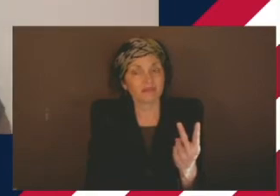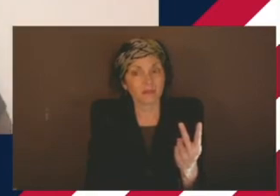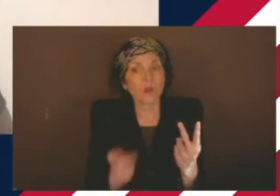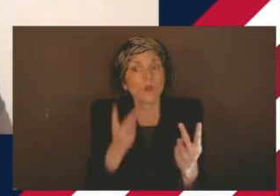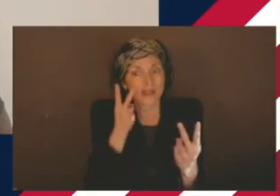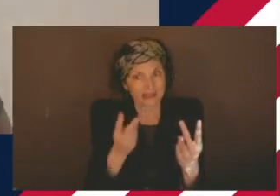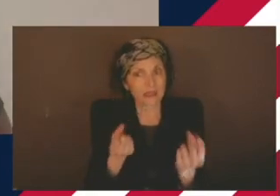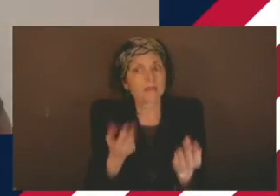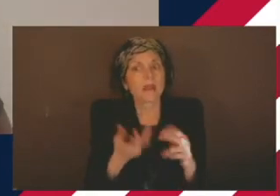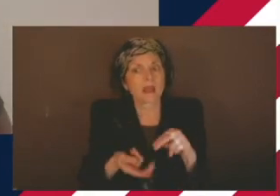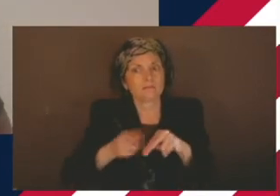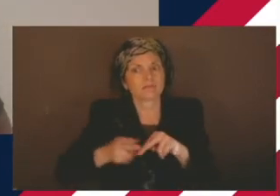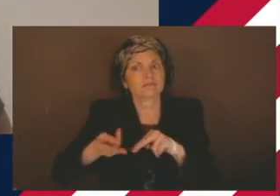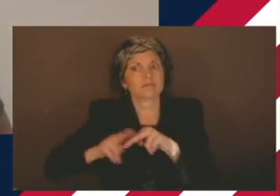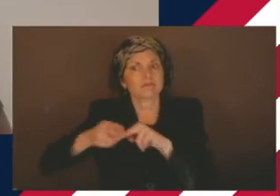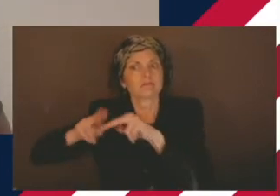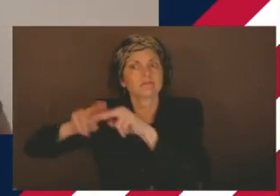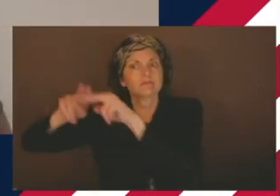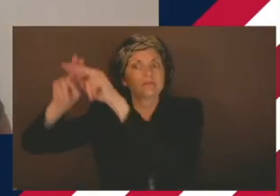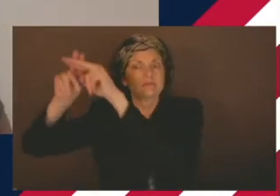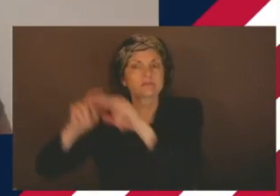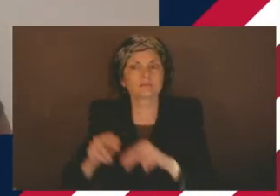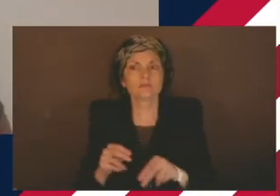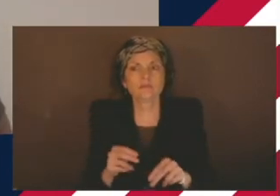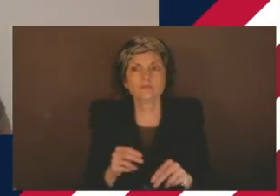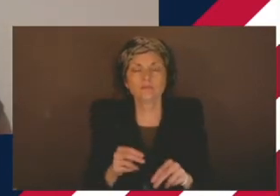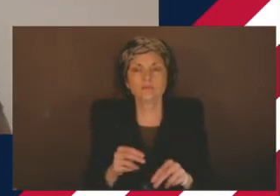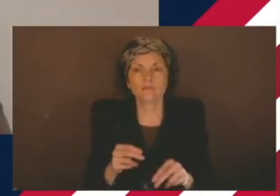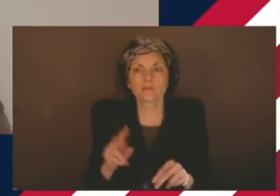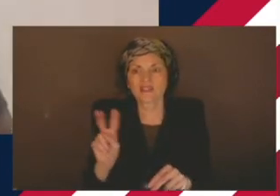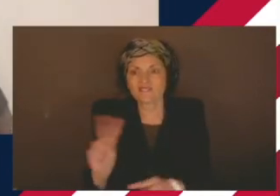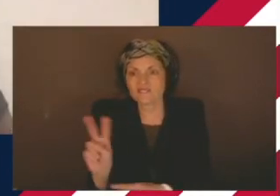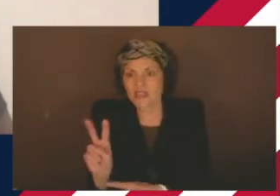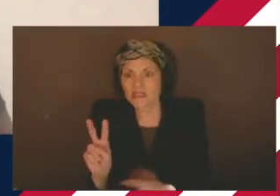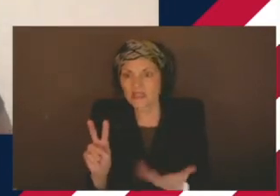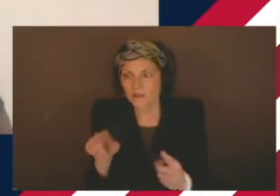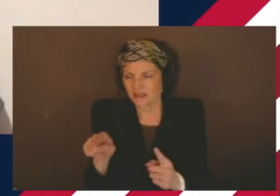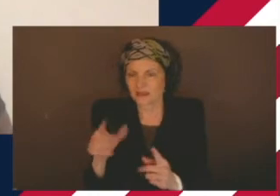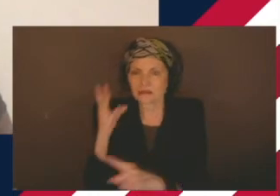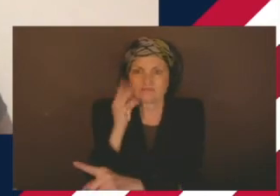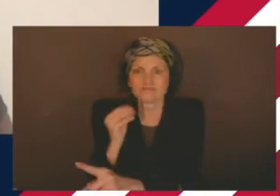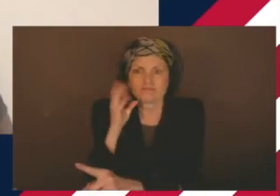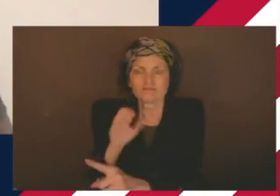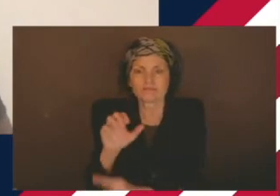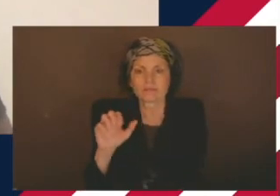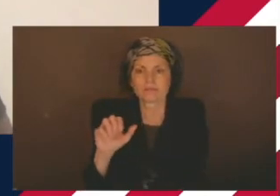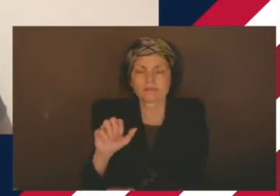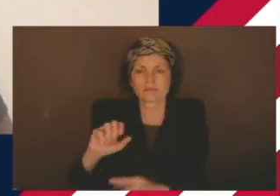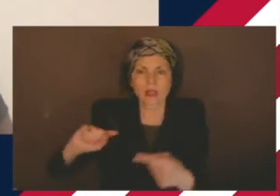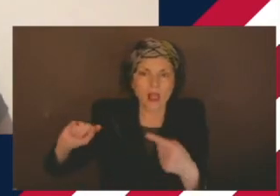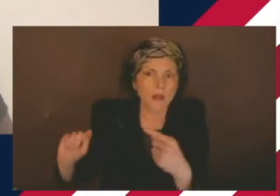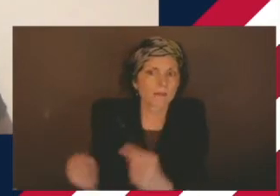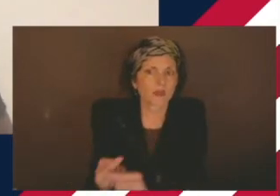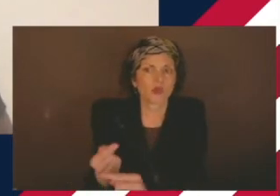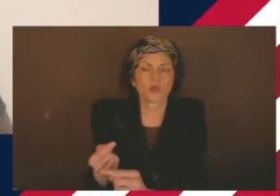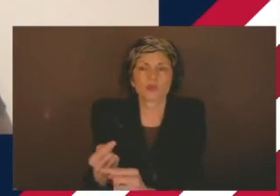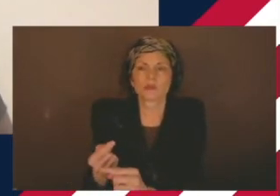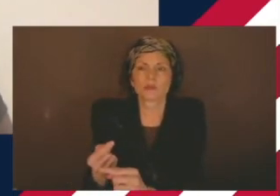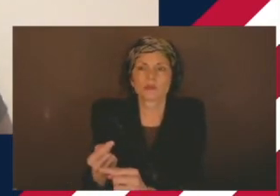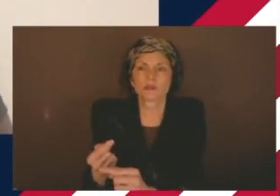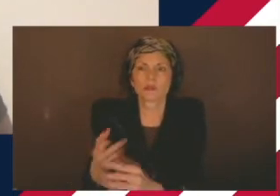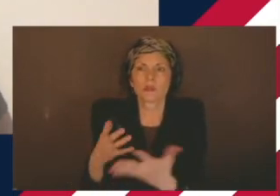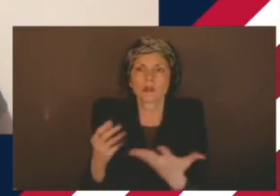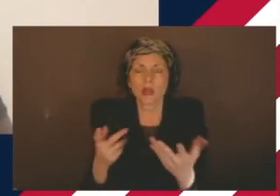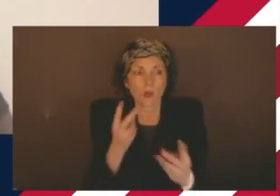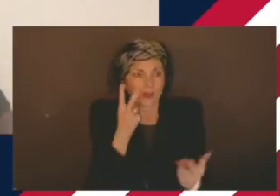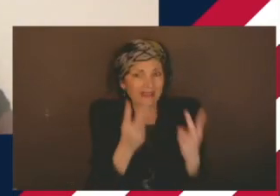escalate, where we're seeing more and more victims who are victims of abuse, whether it's domestic violence, sexual assault on college and university